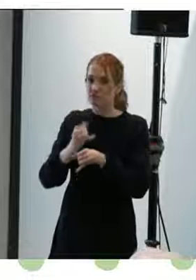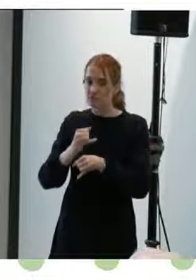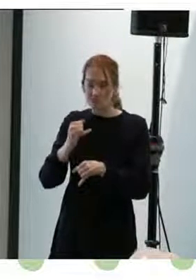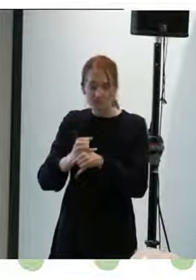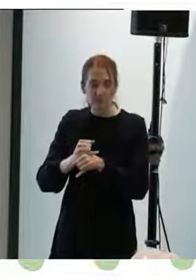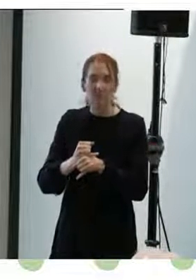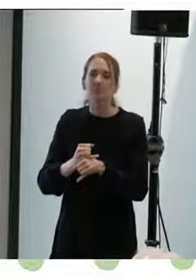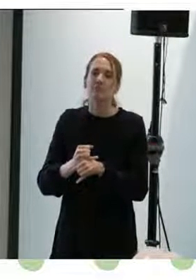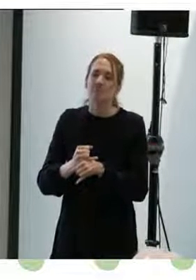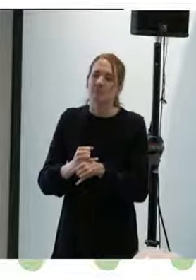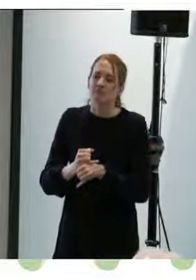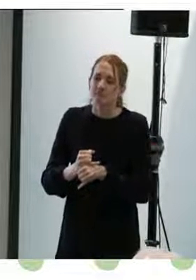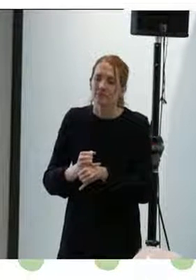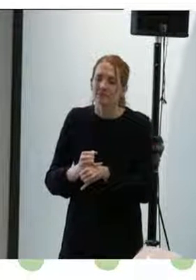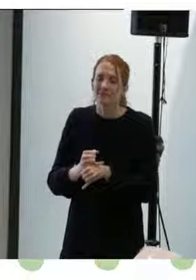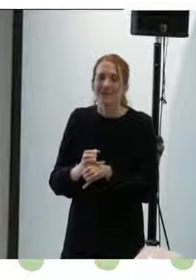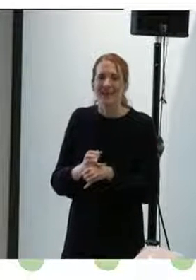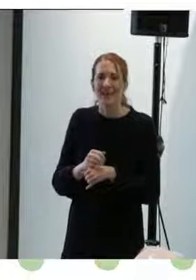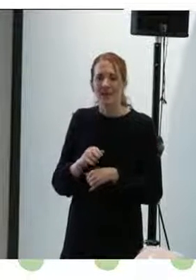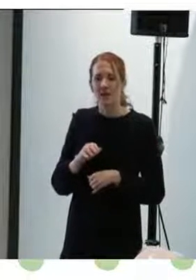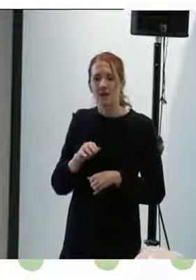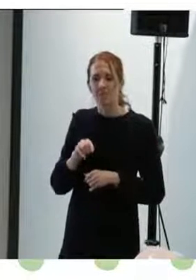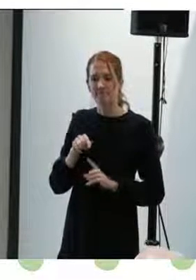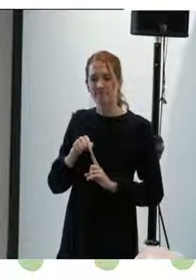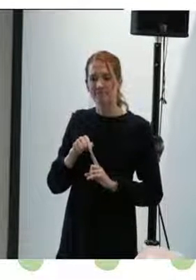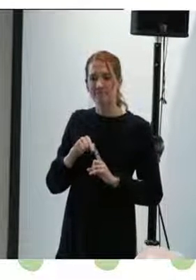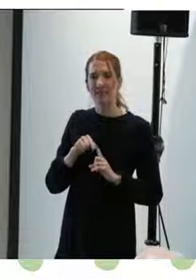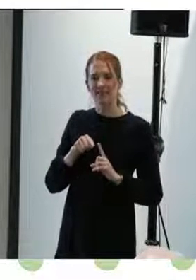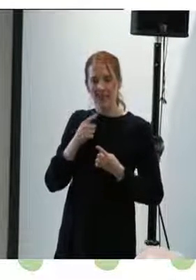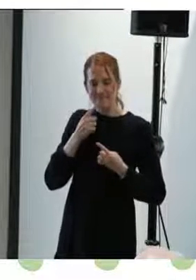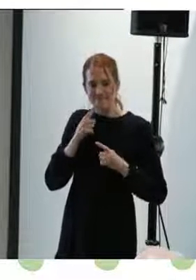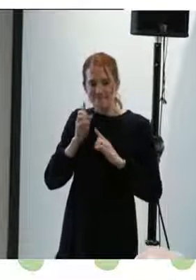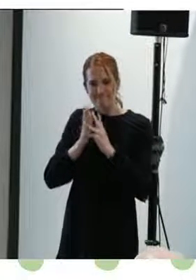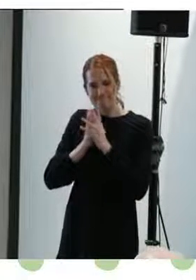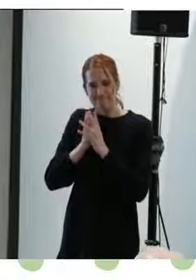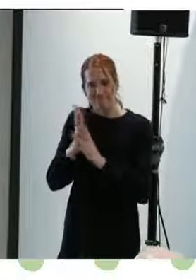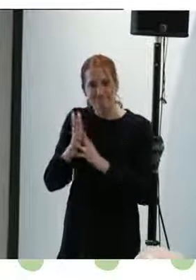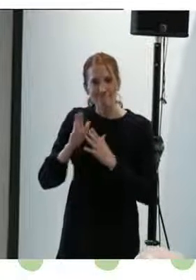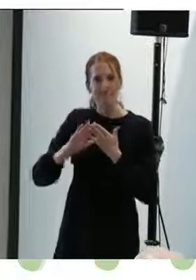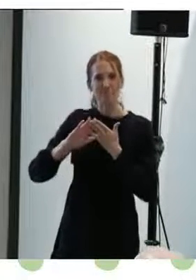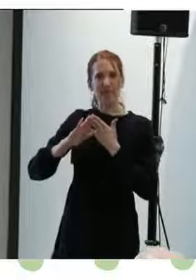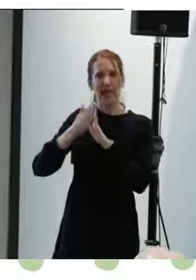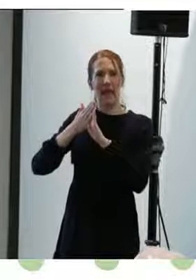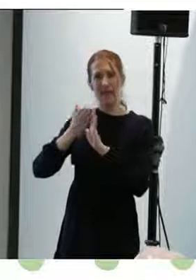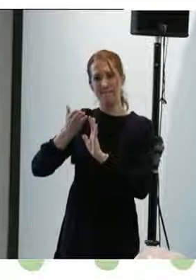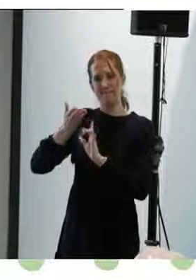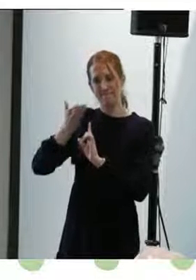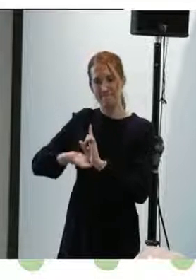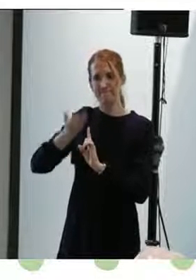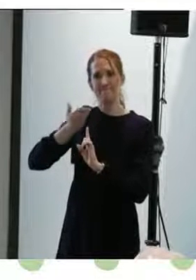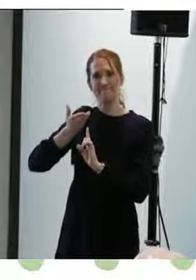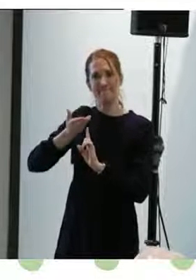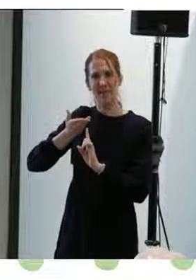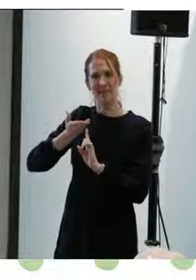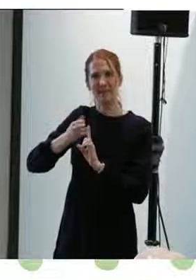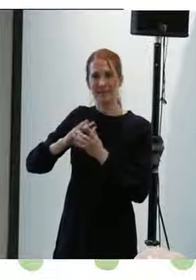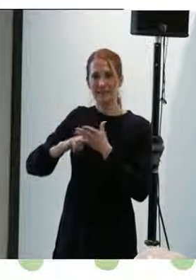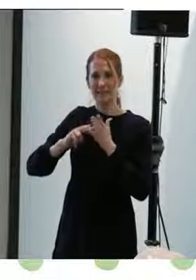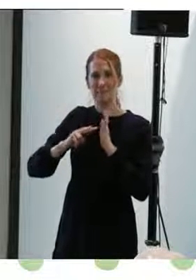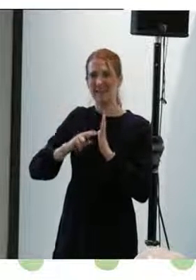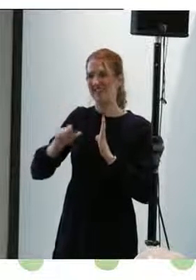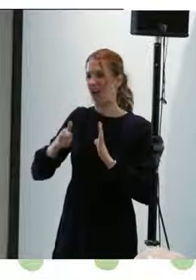for them, kind of becoming the person they are is a story about rejecting others and about